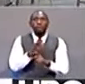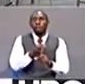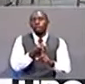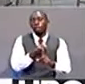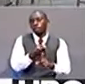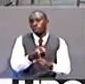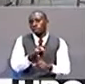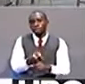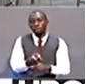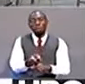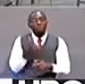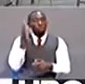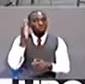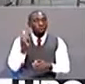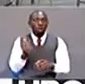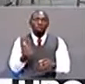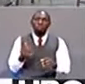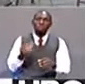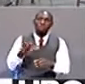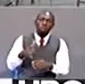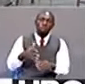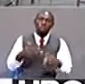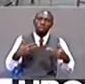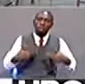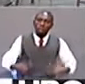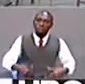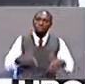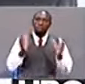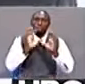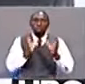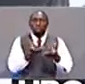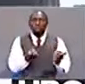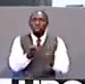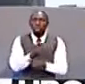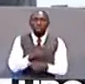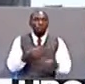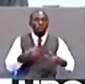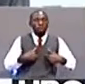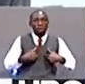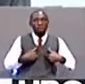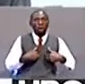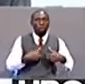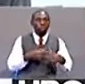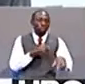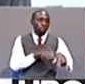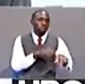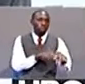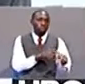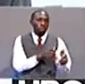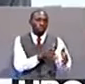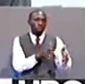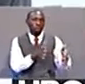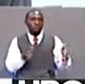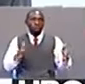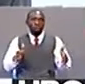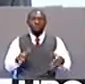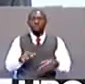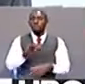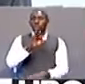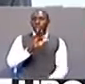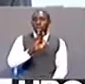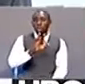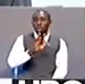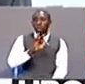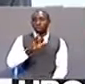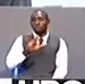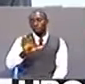he's transformed, the water, the health, the schools. So we have overshot our time, but 35 members have been able to